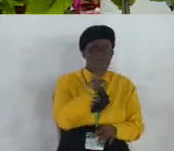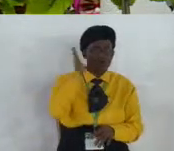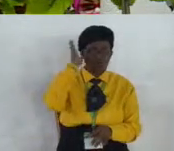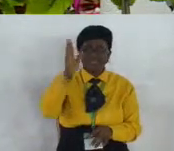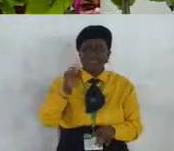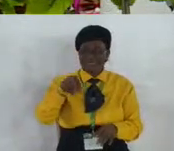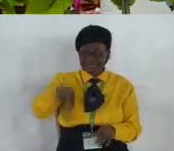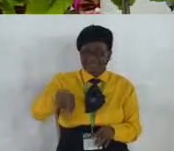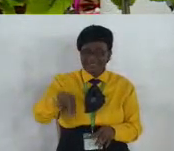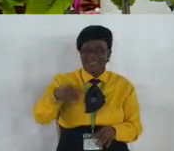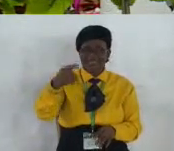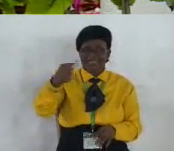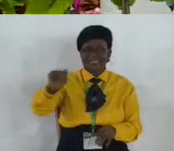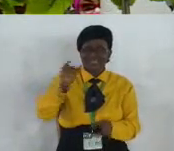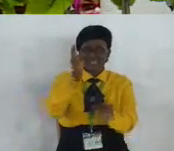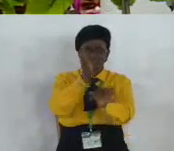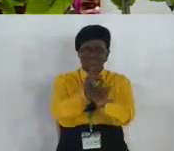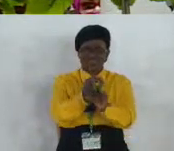child tonight.